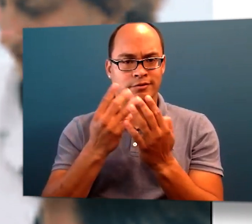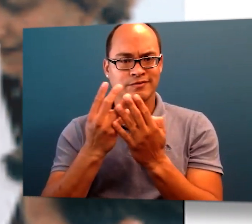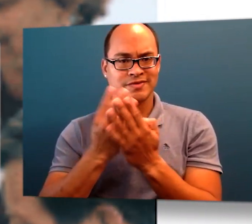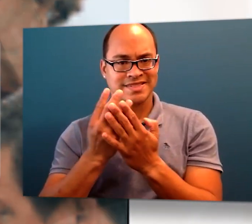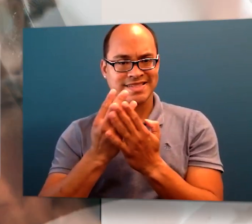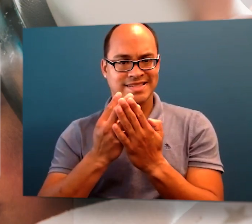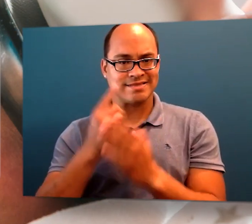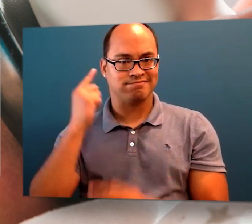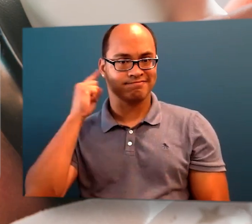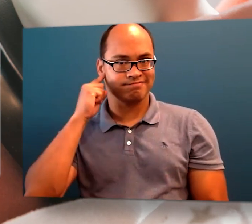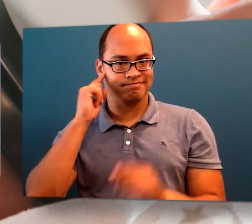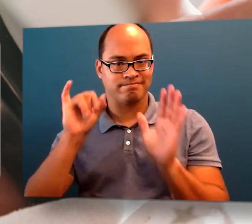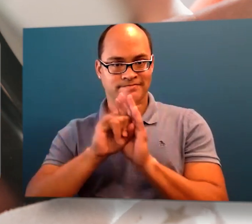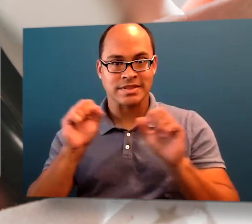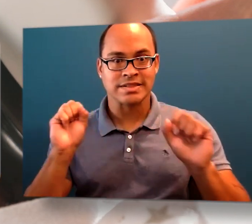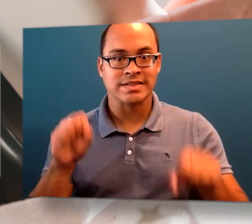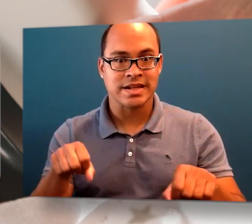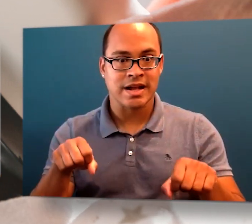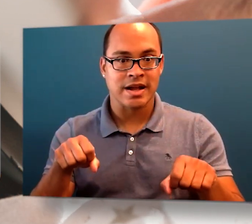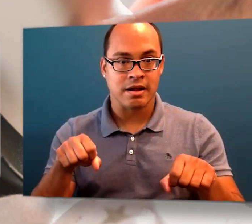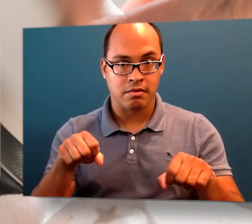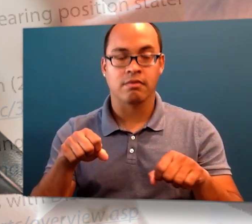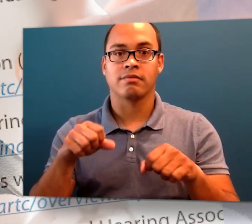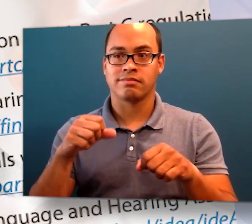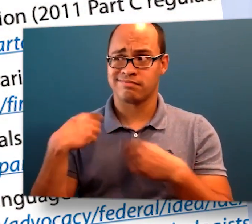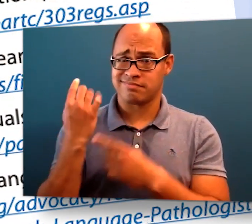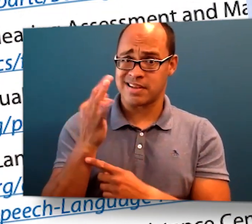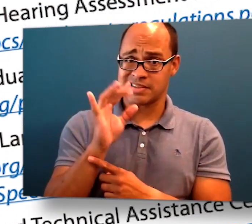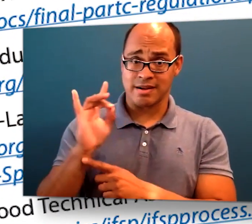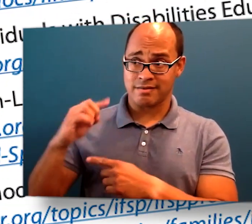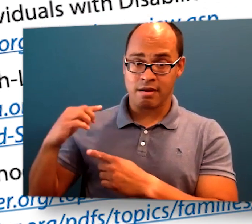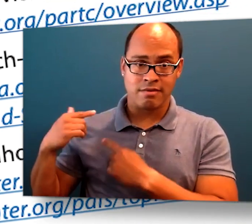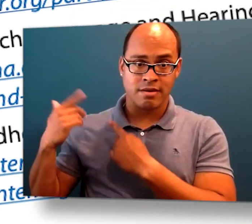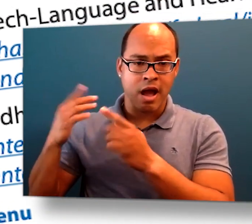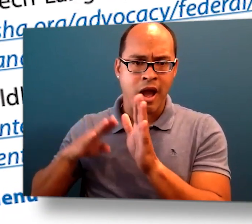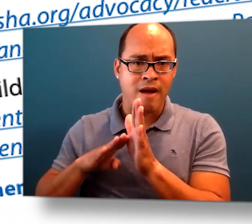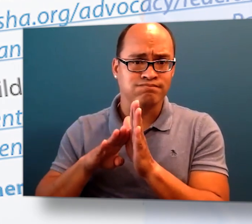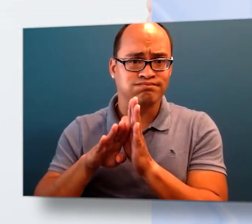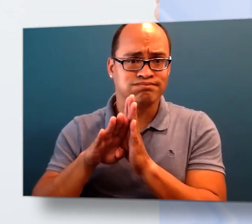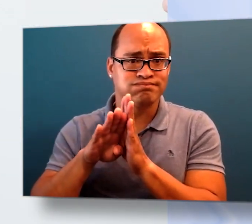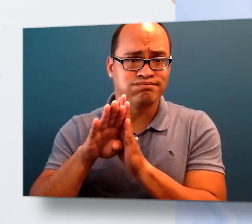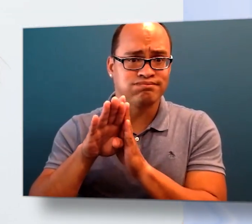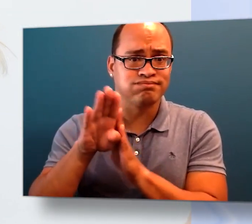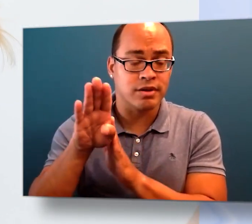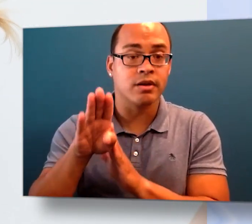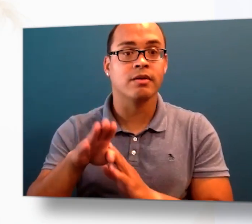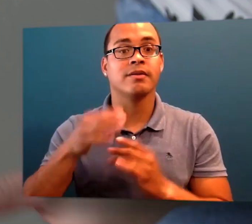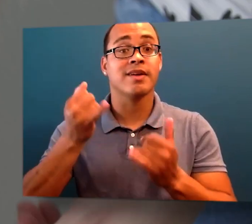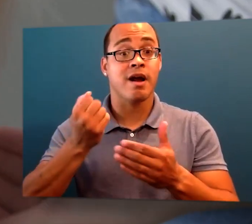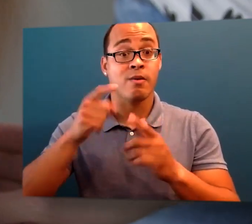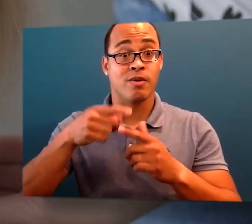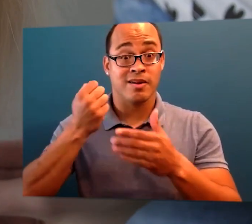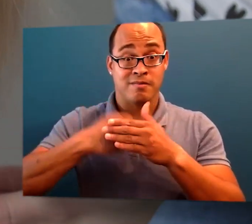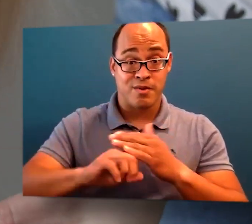We have made so much progress for infants and children with hearing loss that we know all of the different